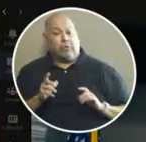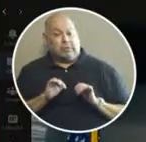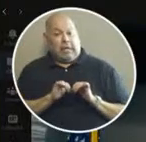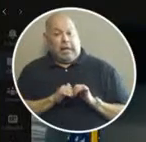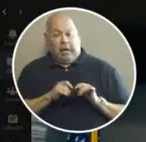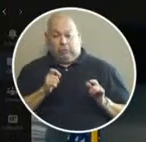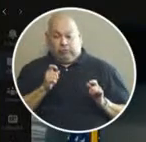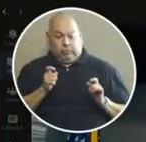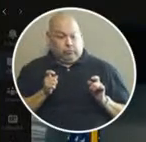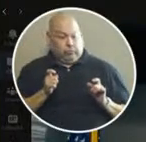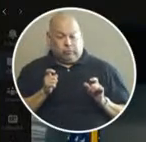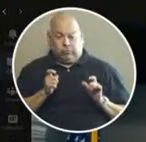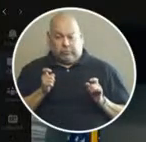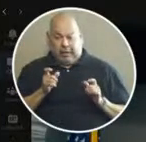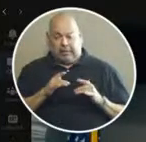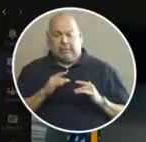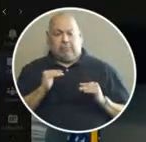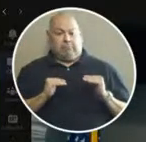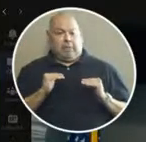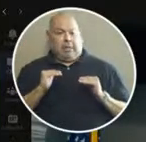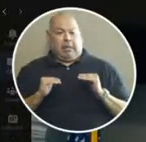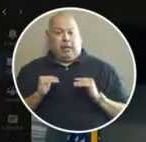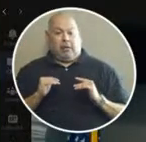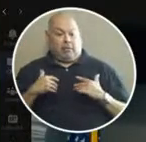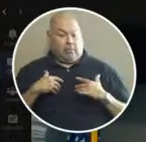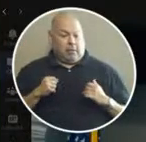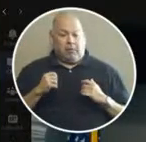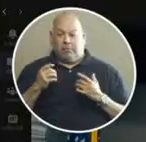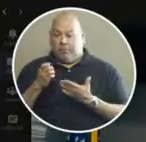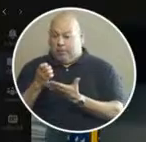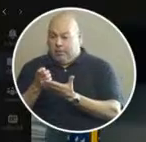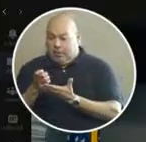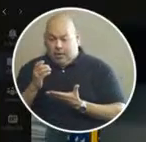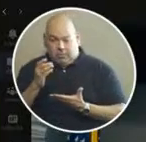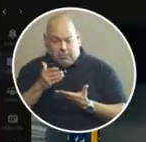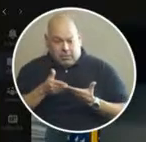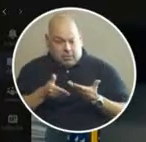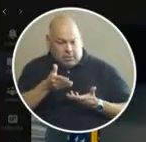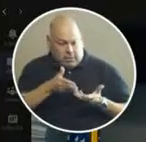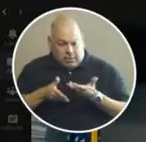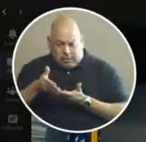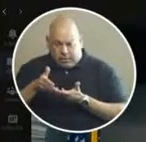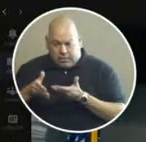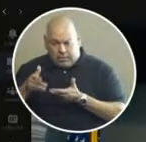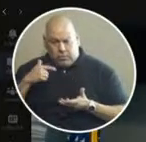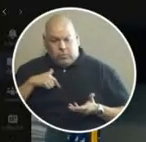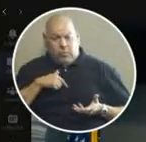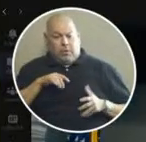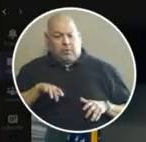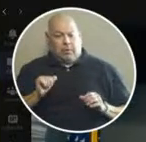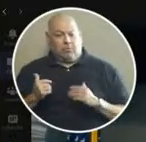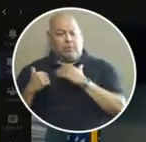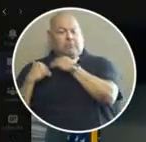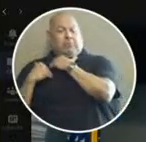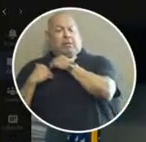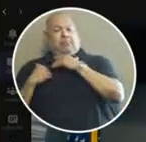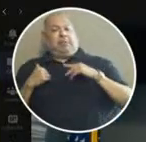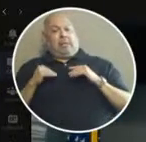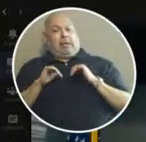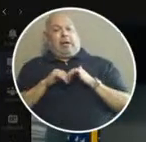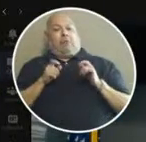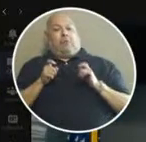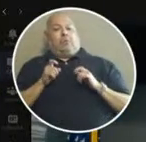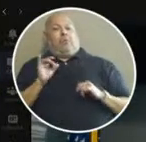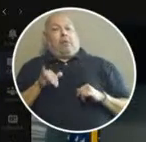that we're going to be able to balance the health and the economy is by each and every one of us taking responsibility in how to control